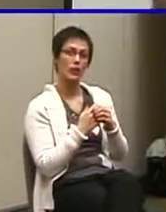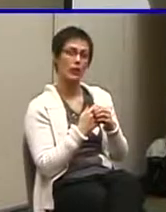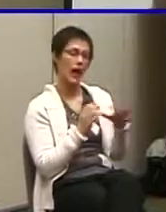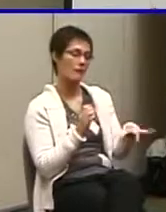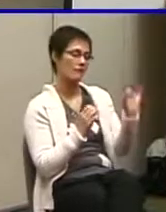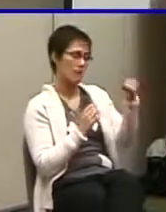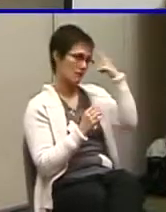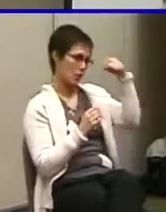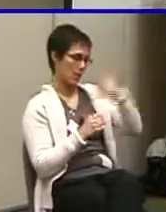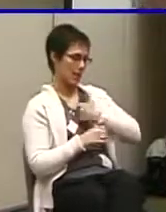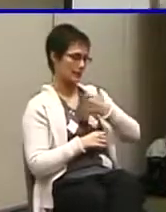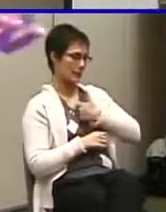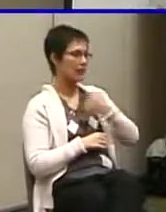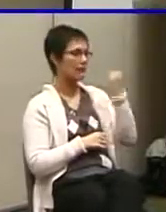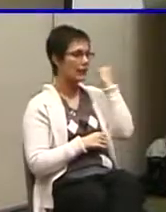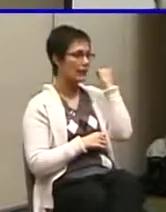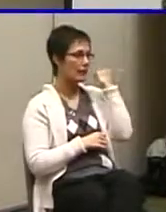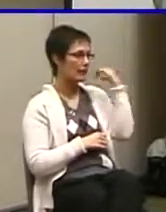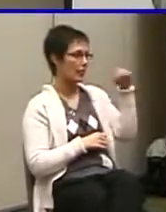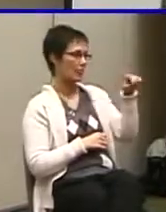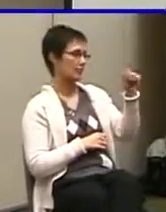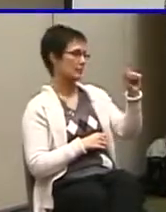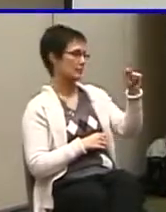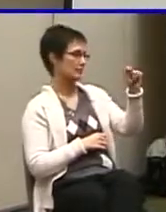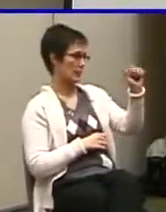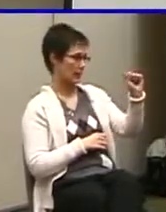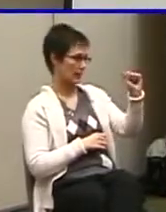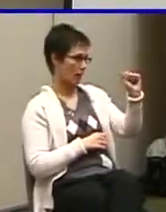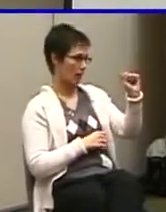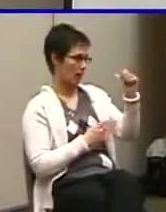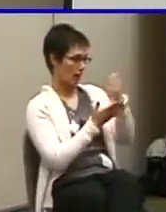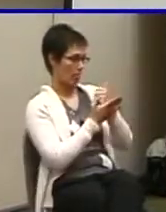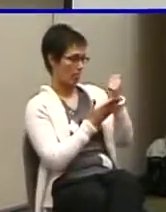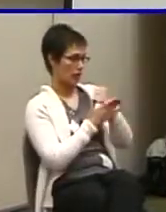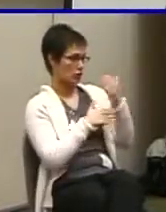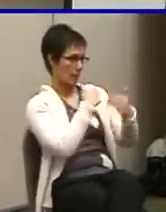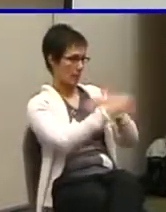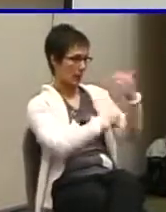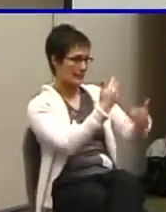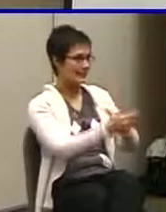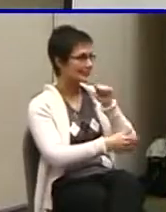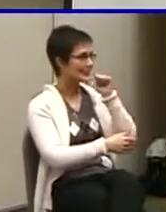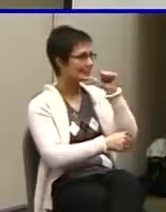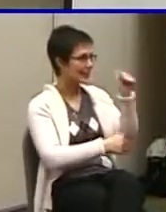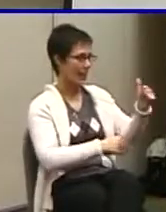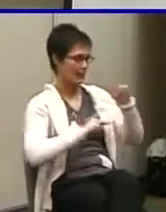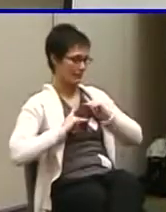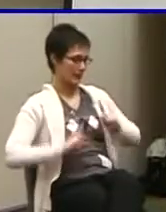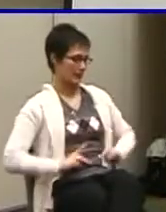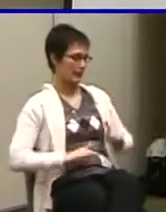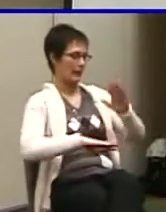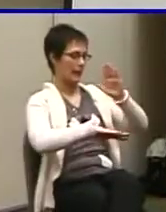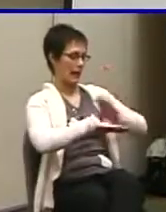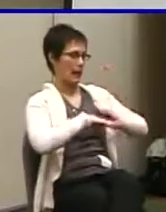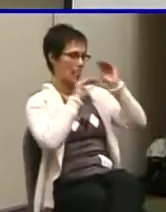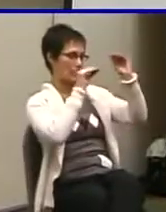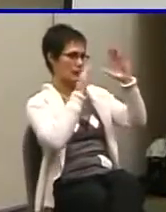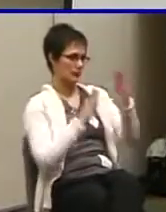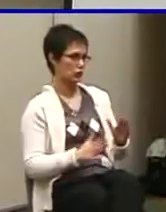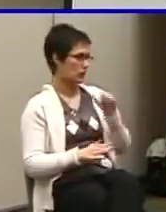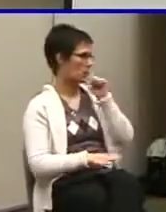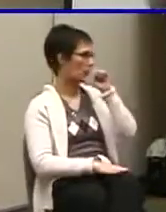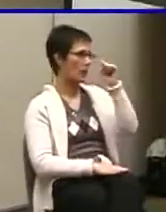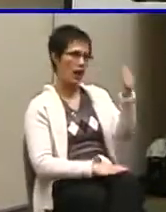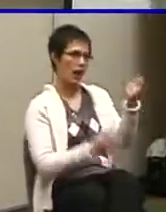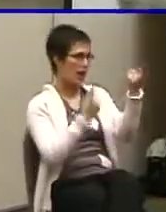me, if the data collection process is not physically on the teacher, it isn't going to happen. Okay,